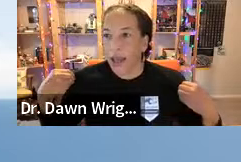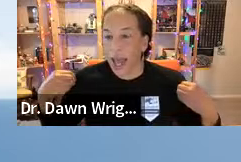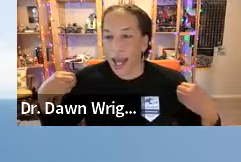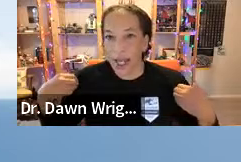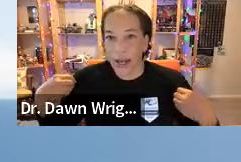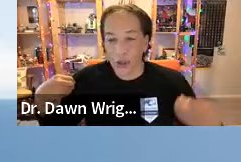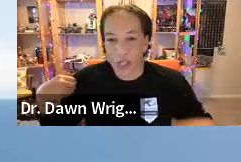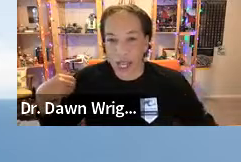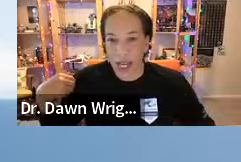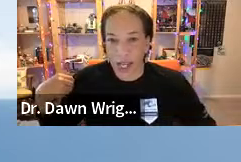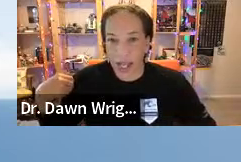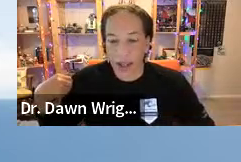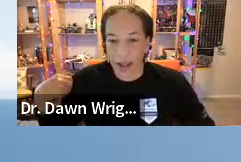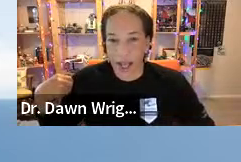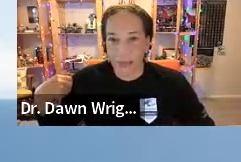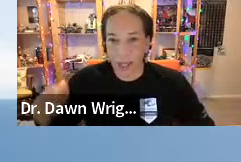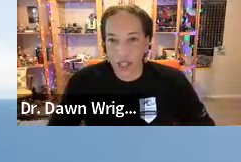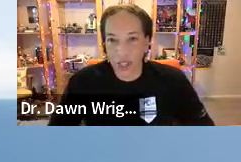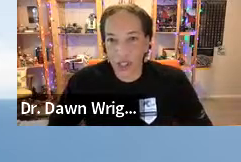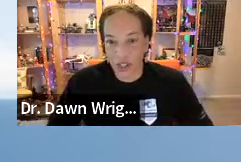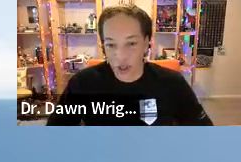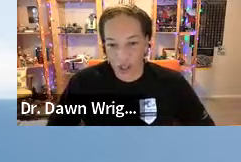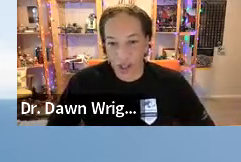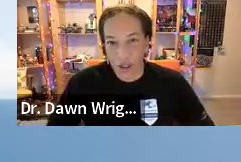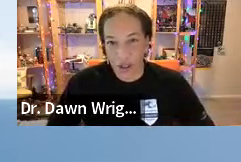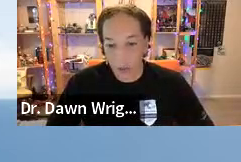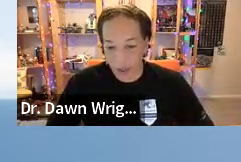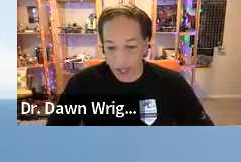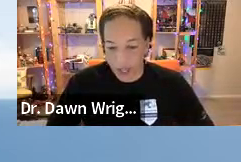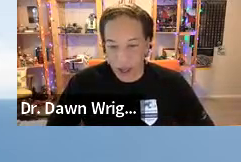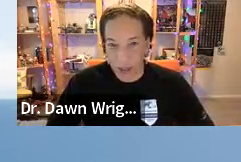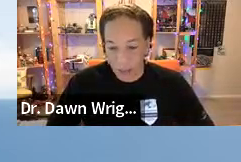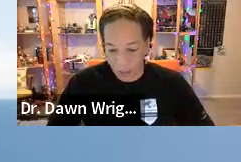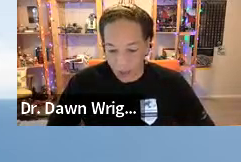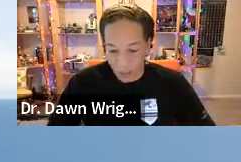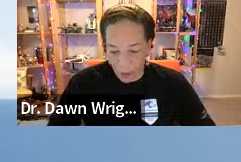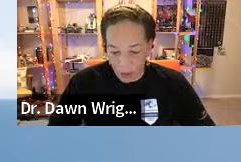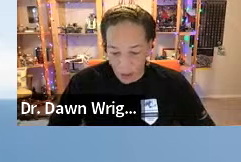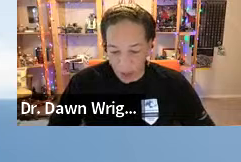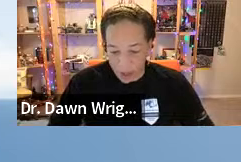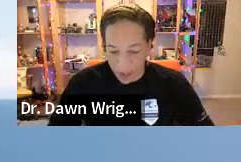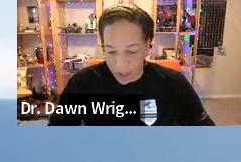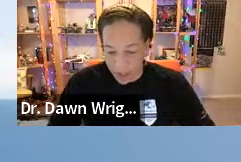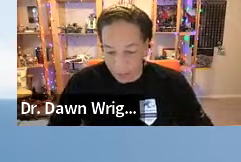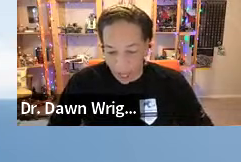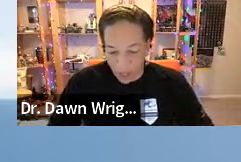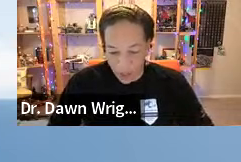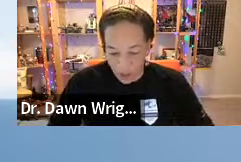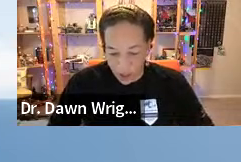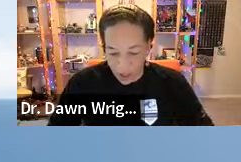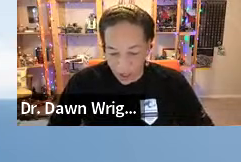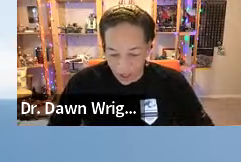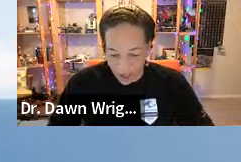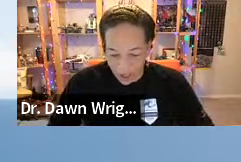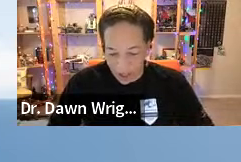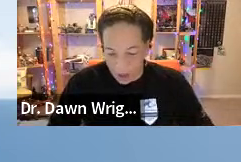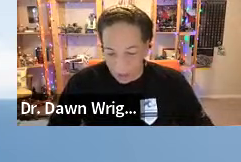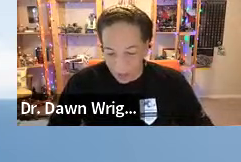my Caladan Oceanic expedition shirt for the BIMS ball, since it's a black